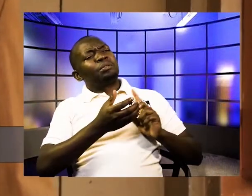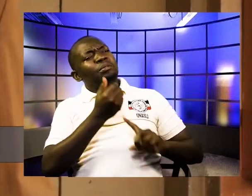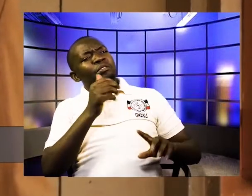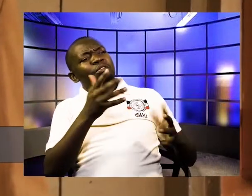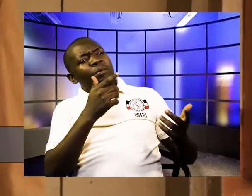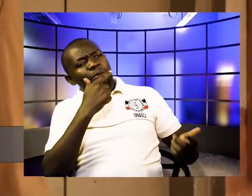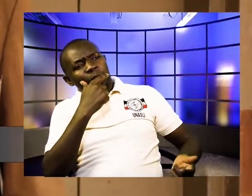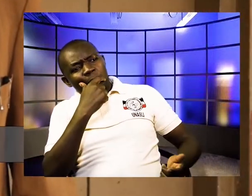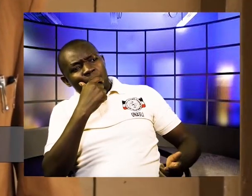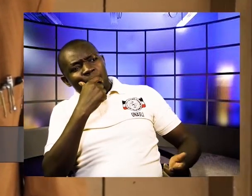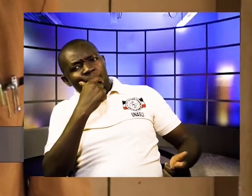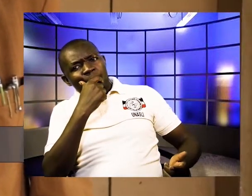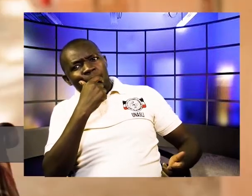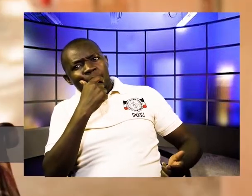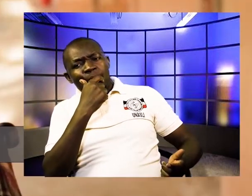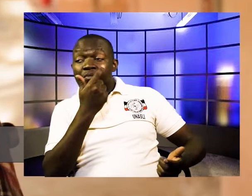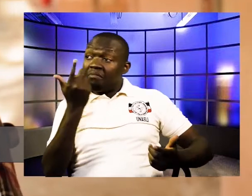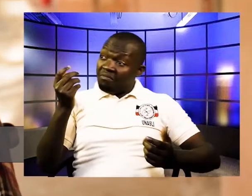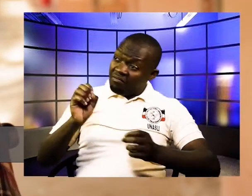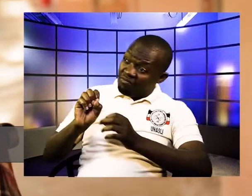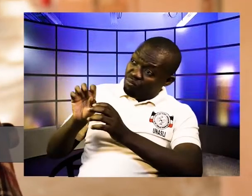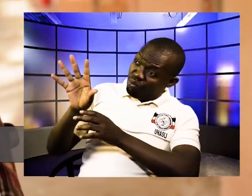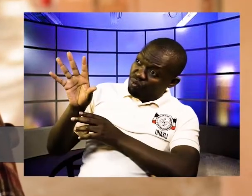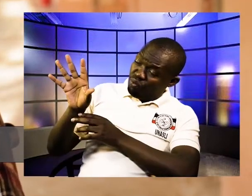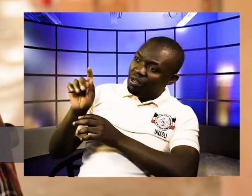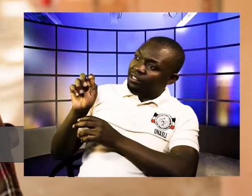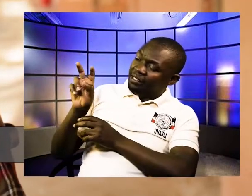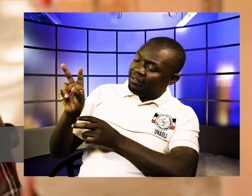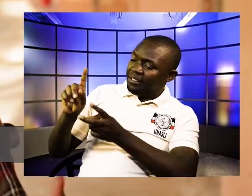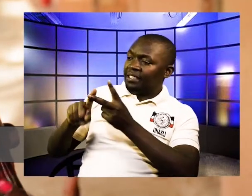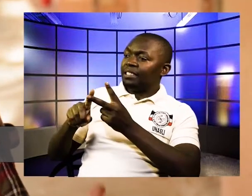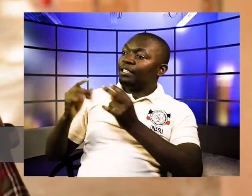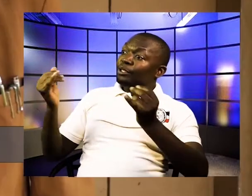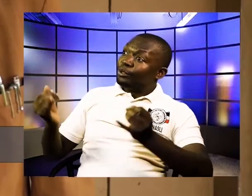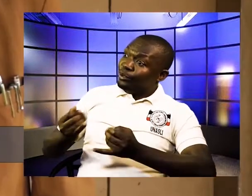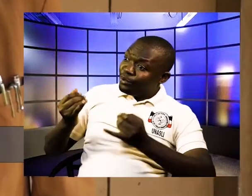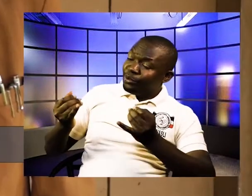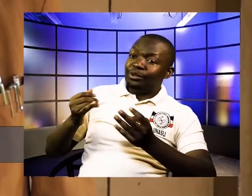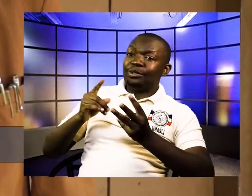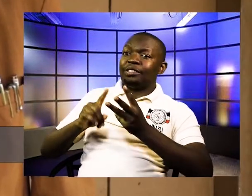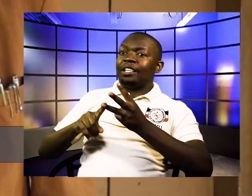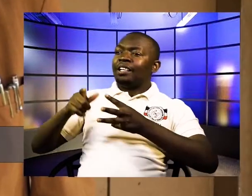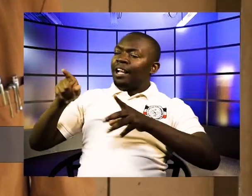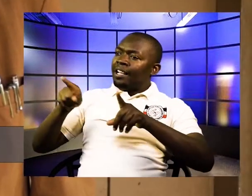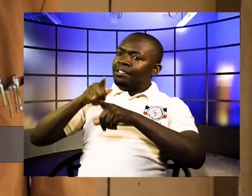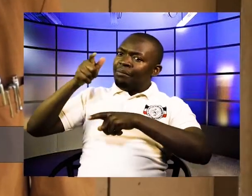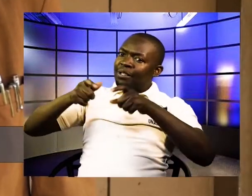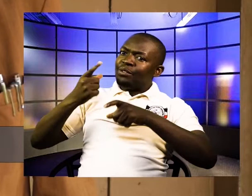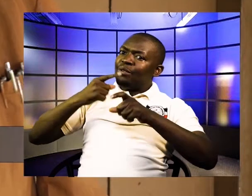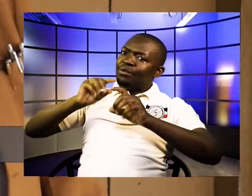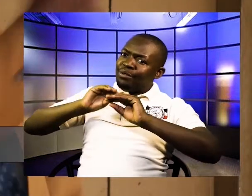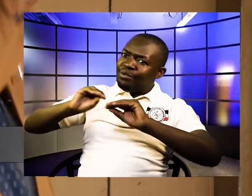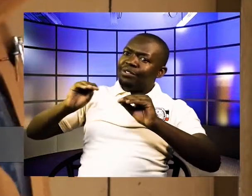kigenda tuyamba tugenda beera ku TV tugenda beera mu mawulire ng'abantu abasomesa ku ddembe ly'abantu abaliko